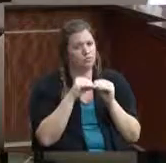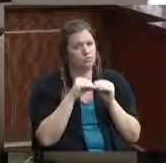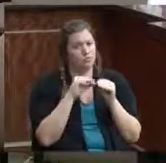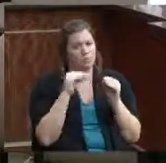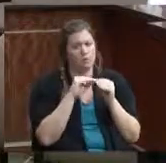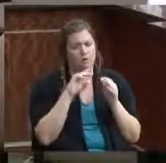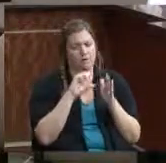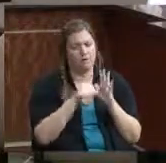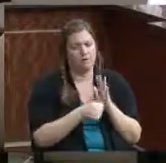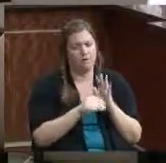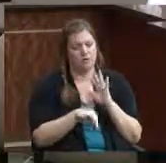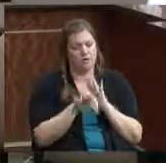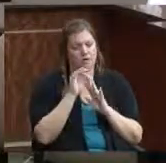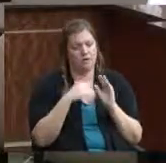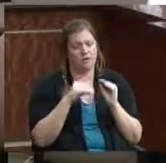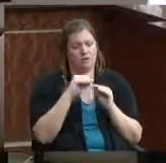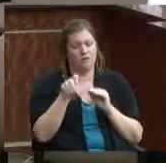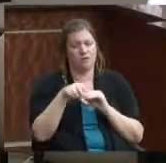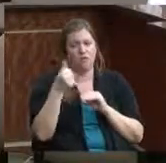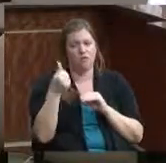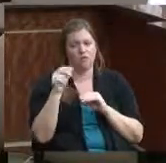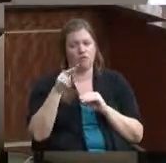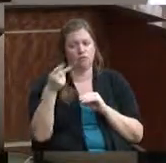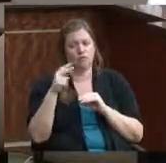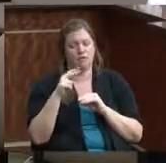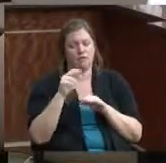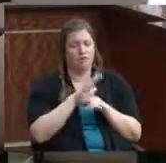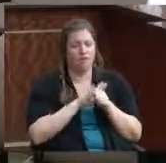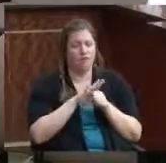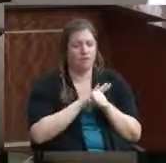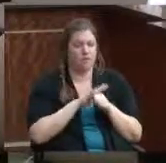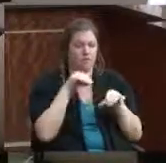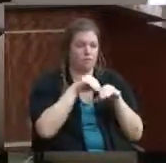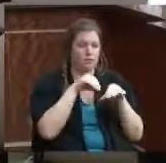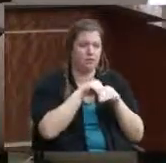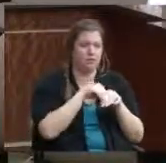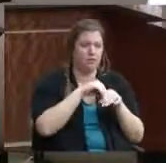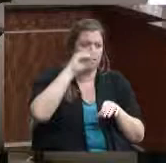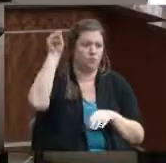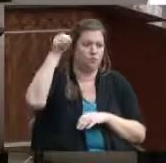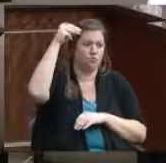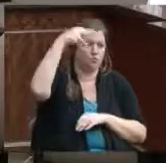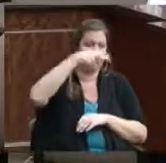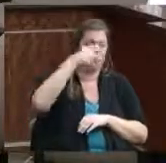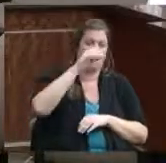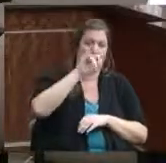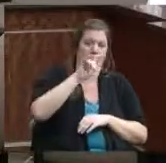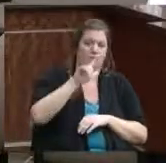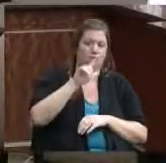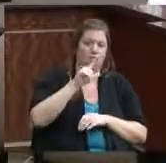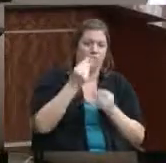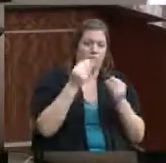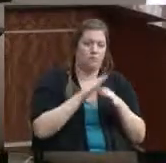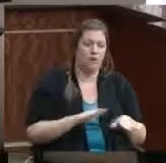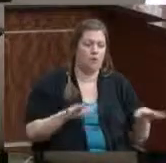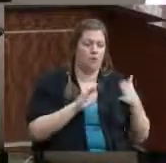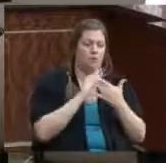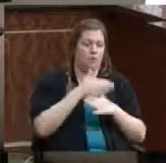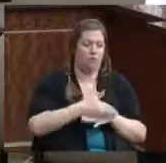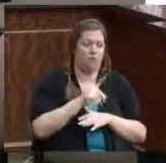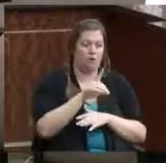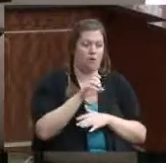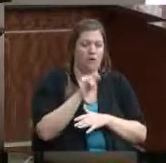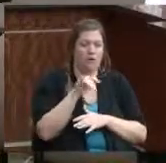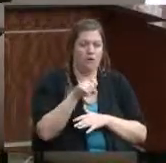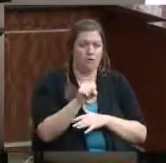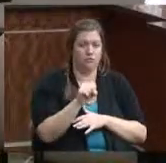more of an effort in finding other alternative areas for installing these solar panels, which is the property is over 100